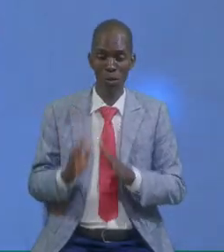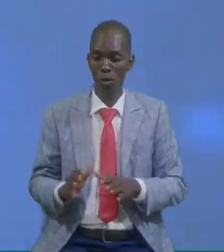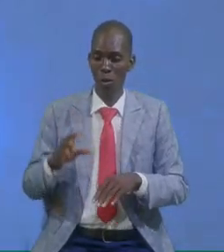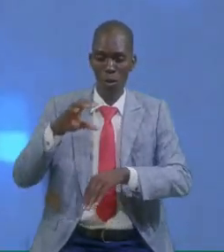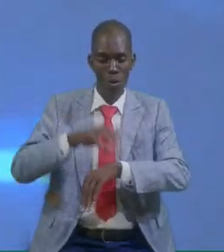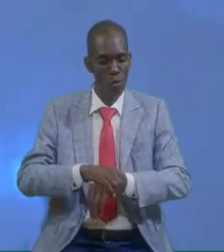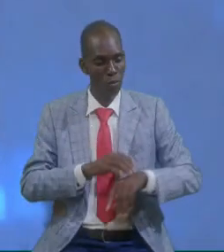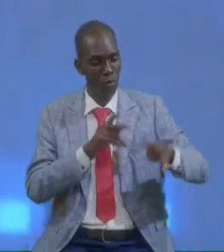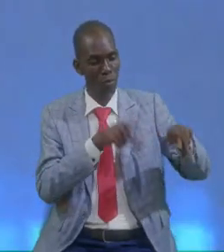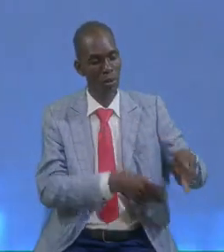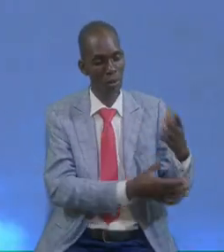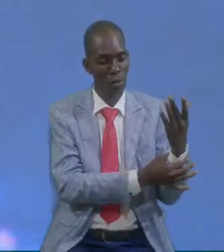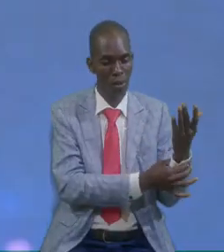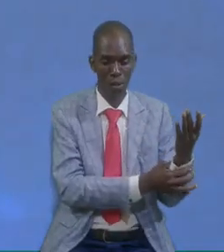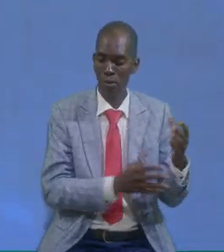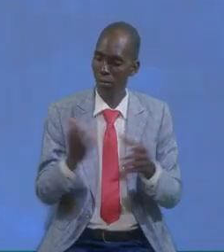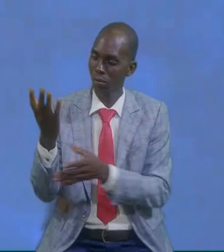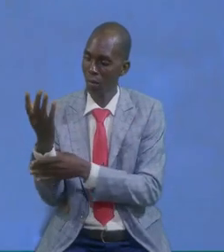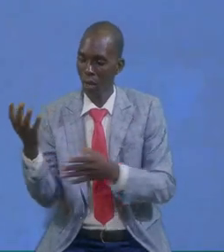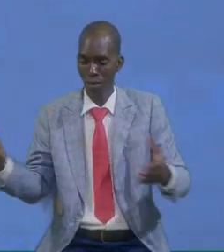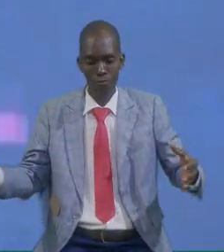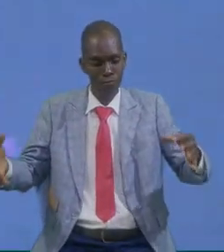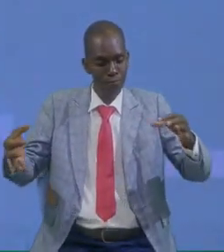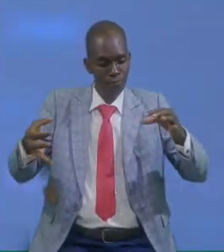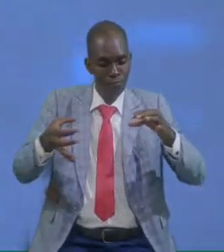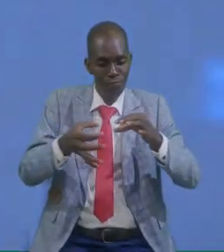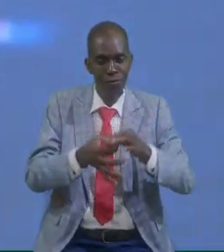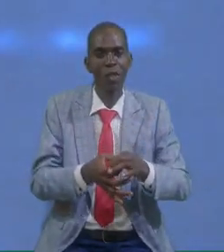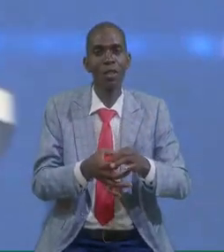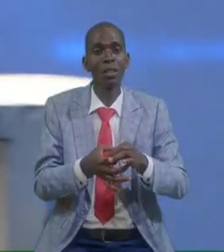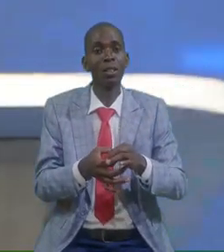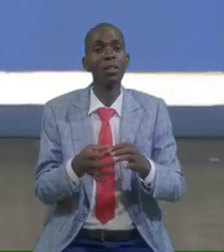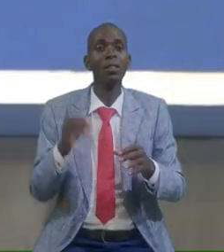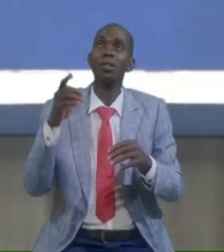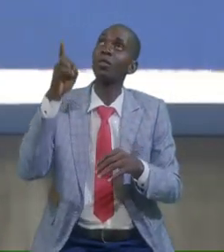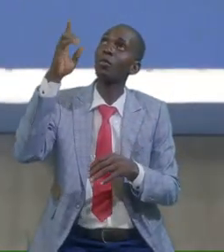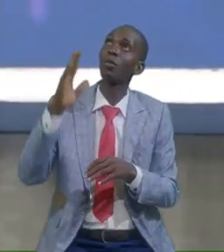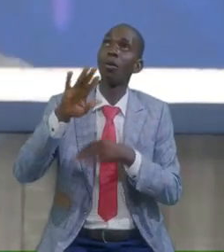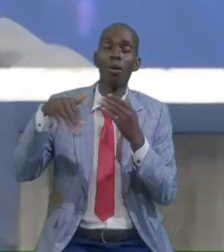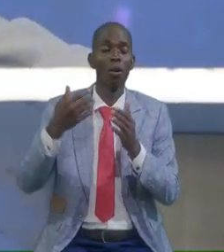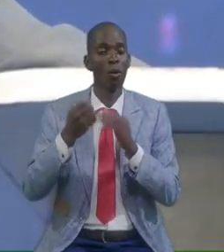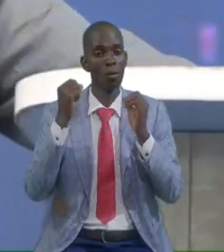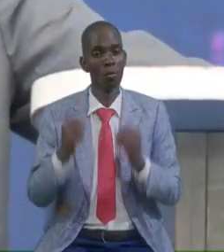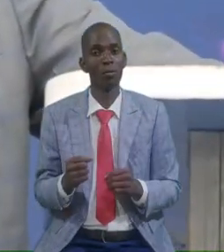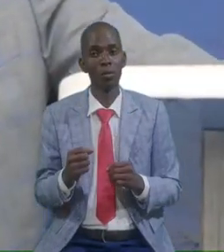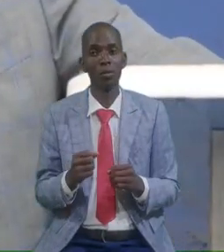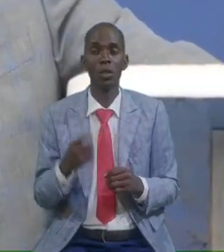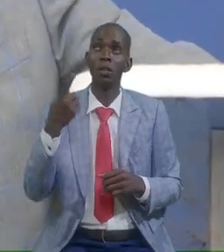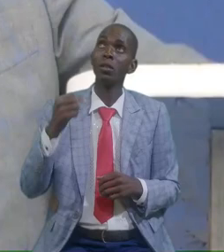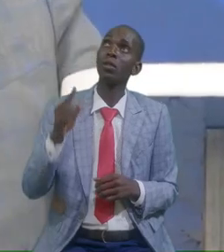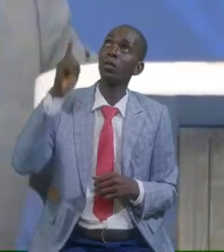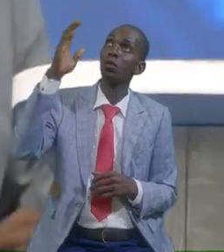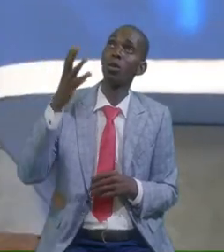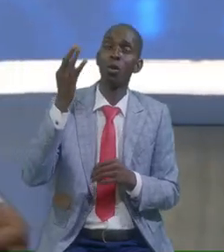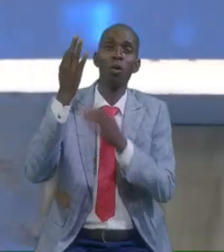B, and brings them together. A, the Almighty, the one, the God of